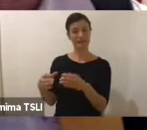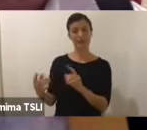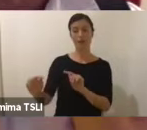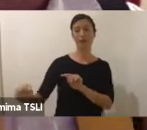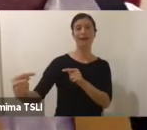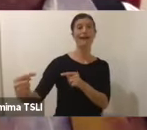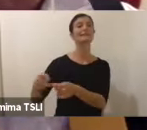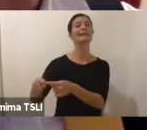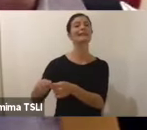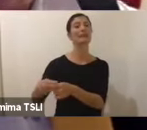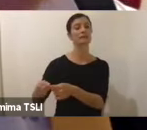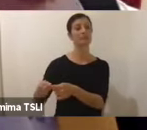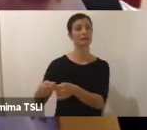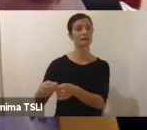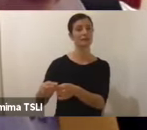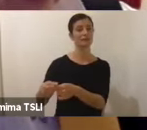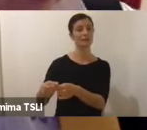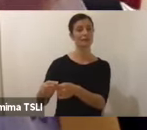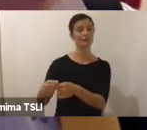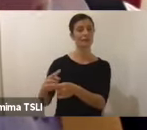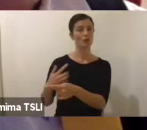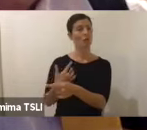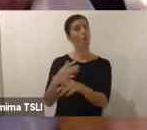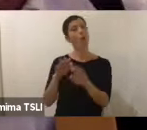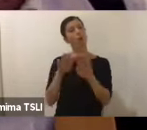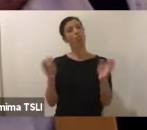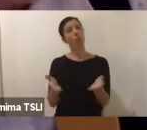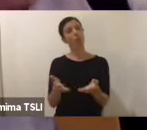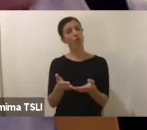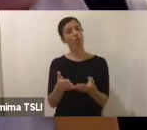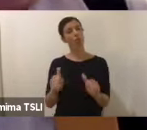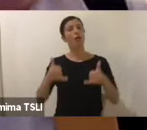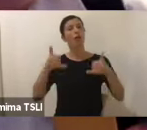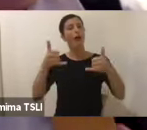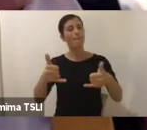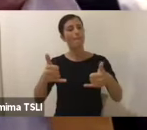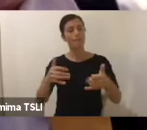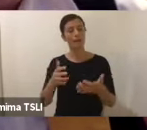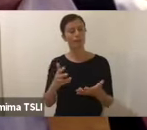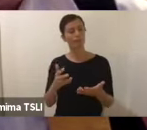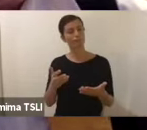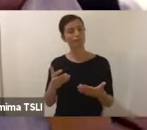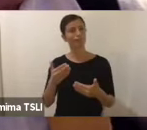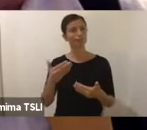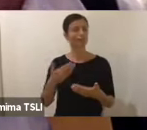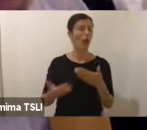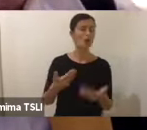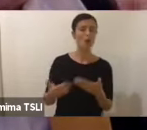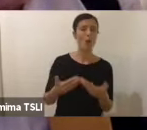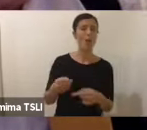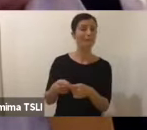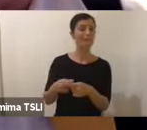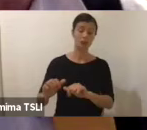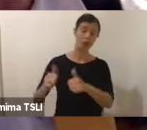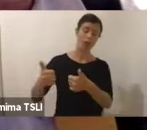i realized i didn't mind england doing well in the world cup so i share these stories in a way not to say that i've suffered